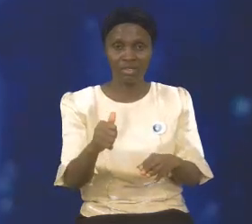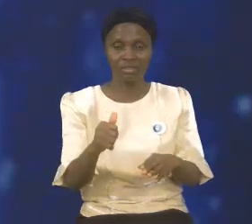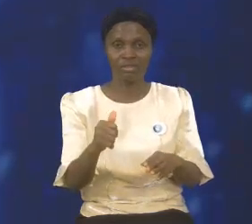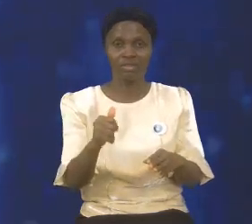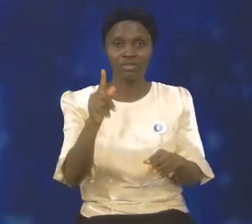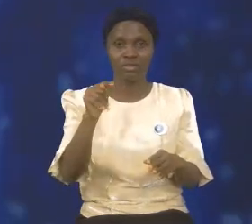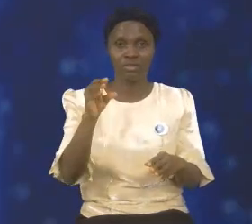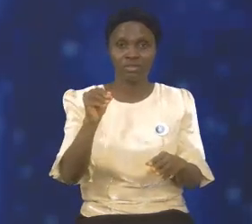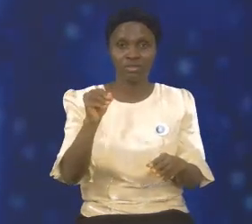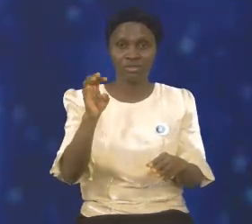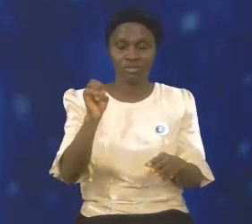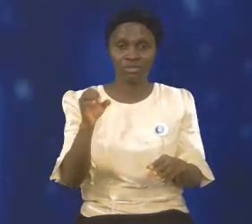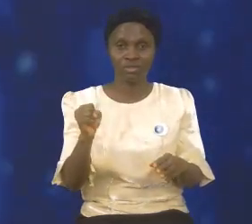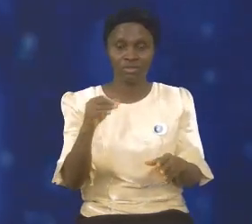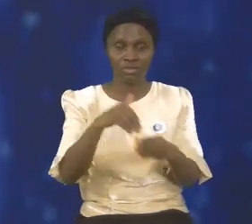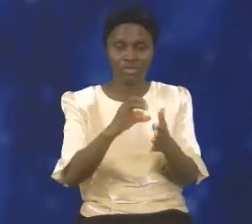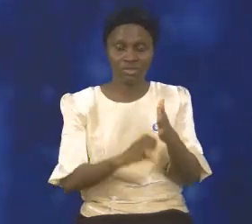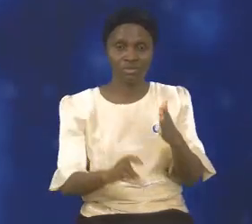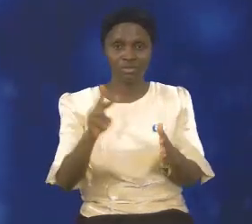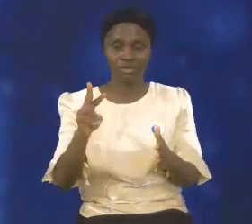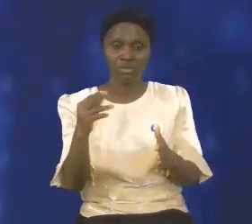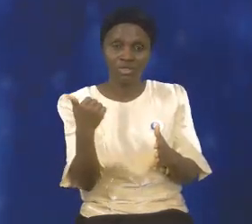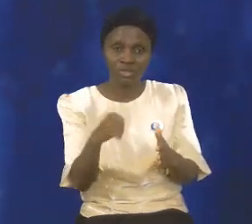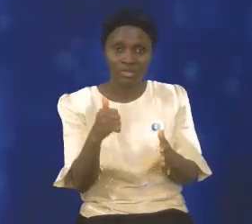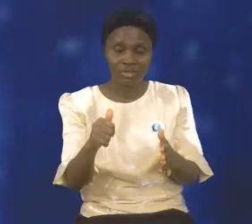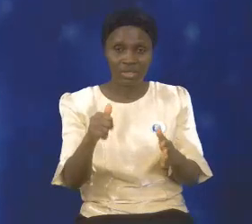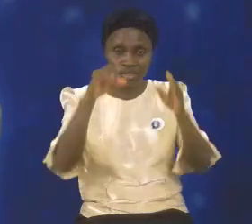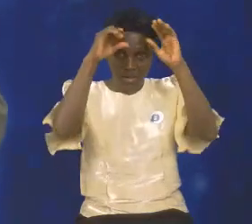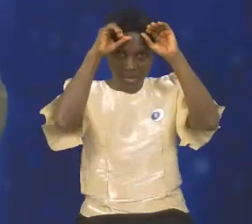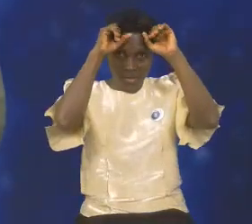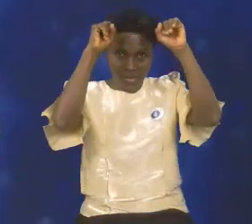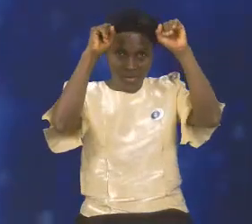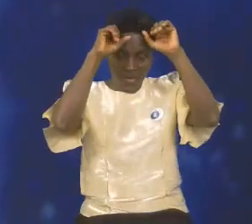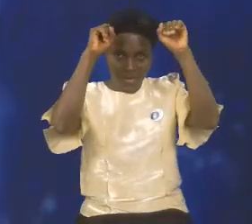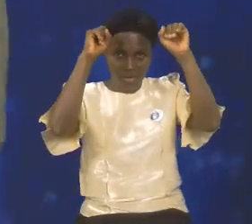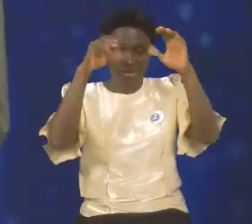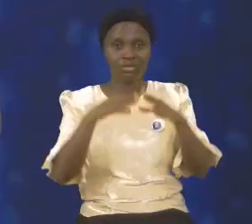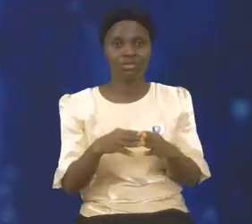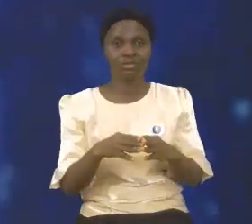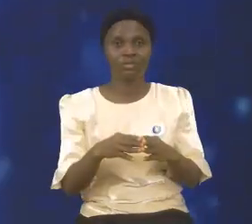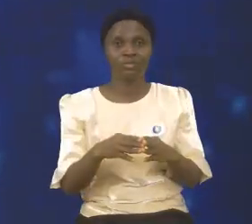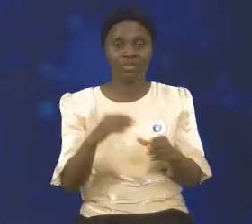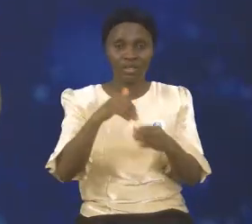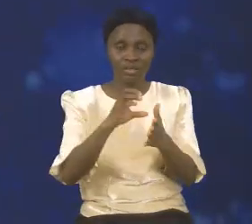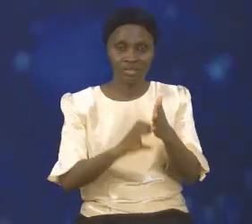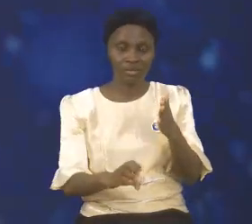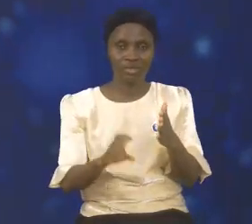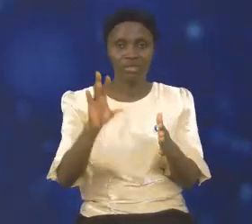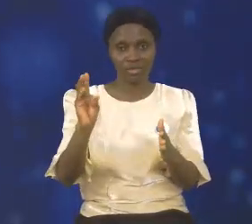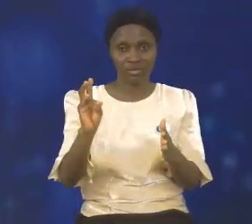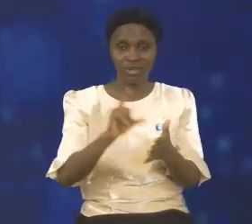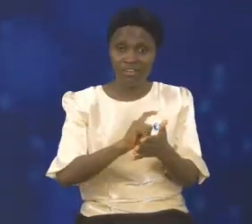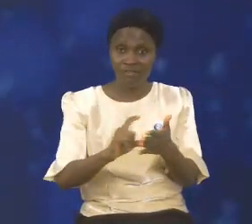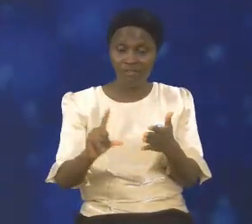crowns, 10 horns for headship in chapter 7. Look at verse 8. In